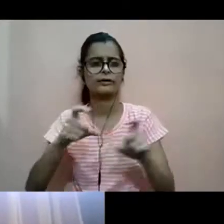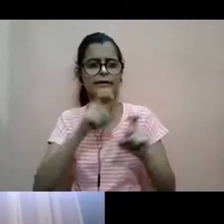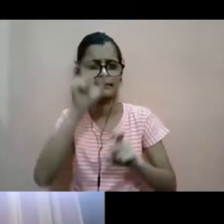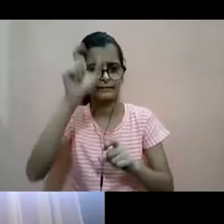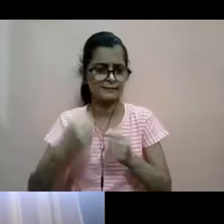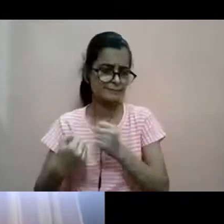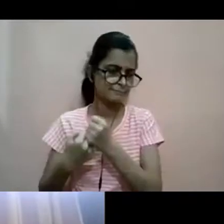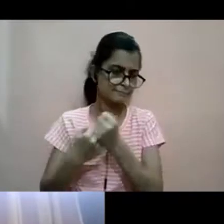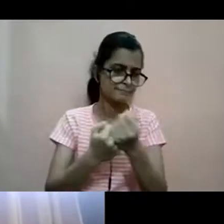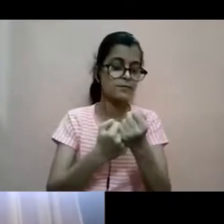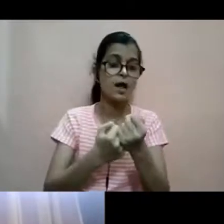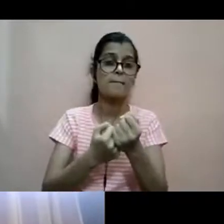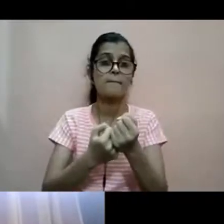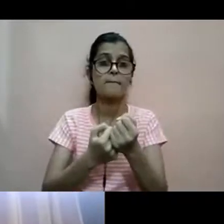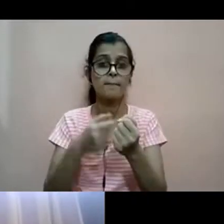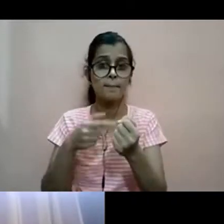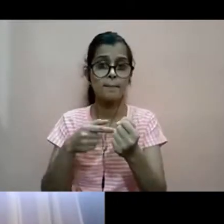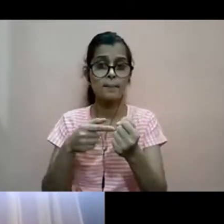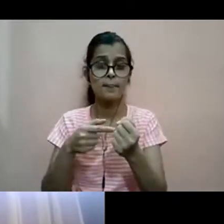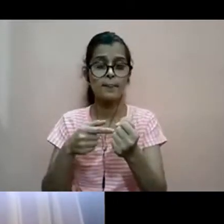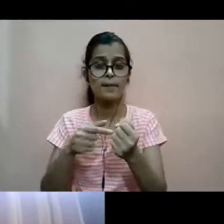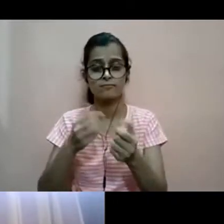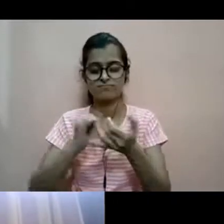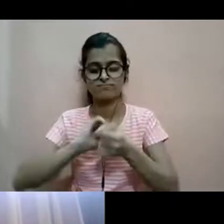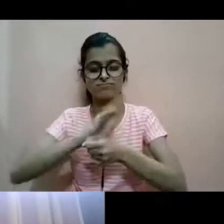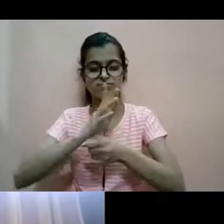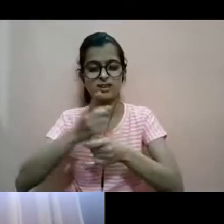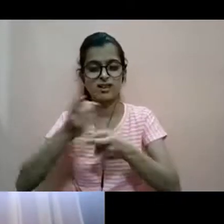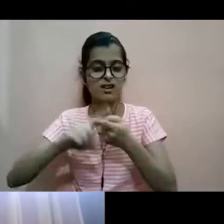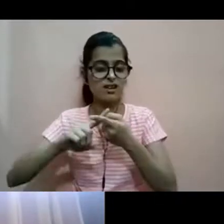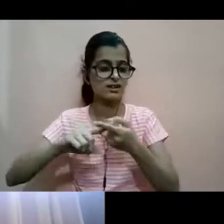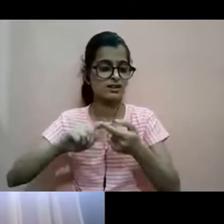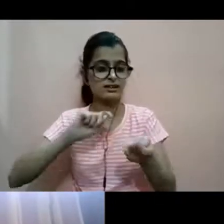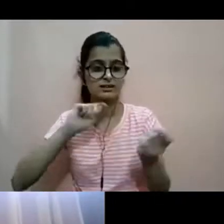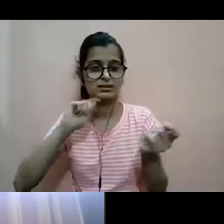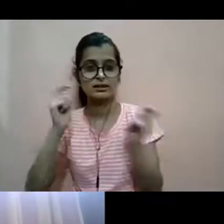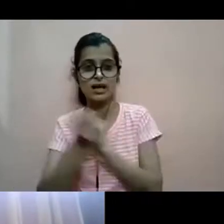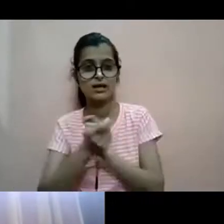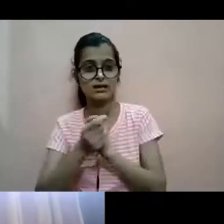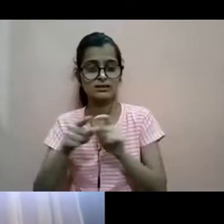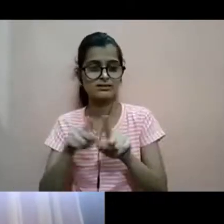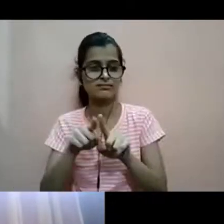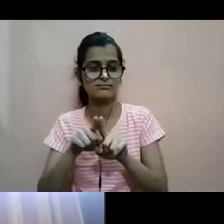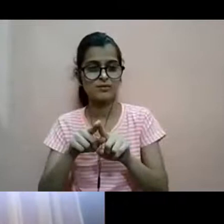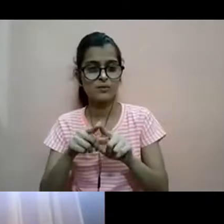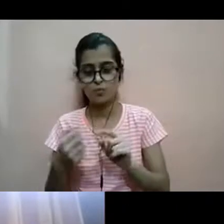how does the power dynamic change? Does power play change?